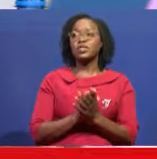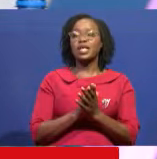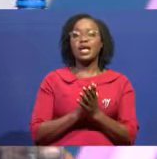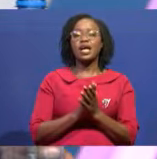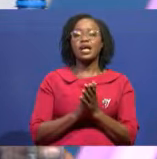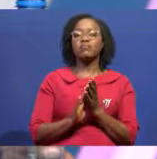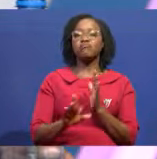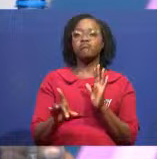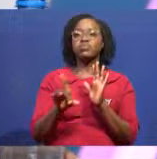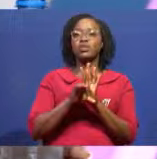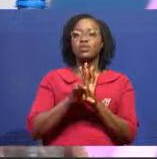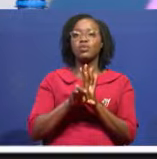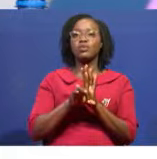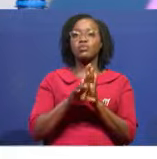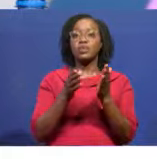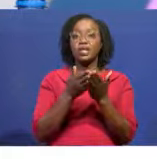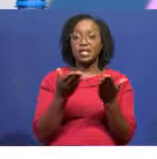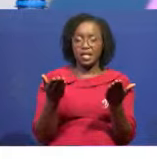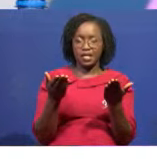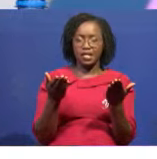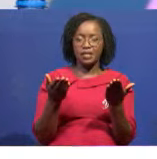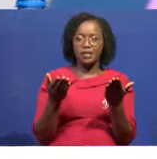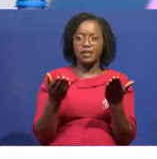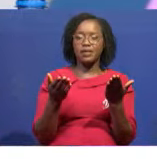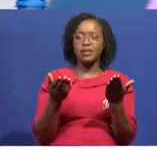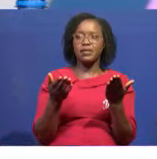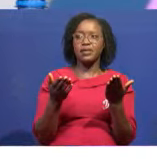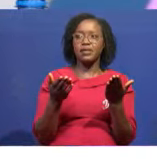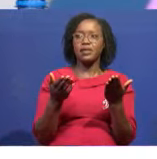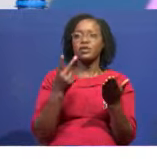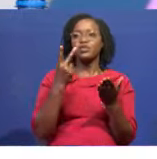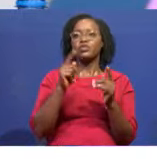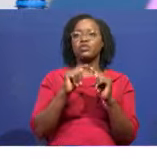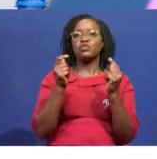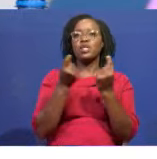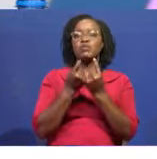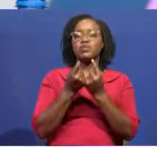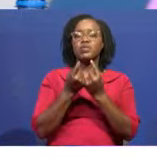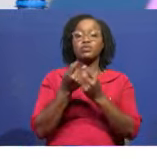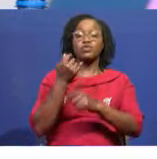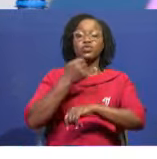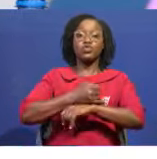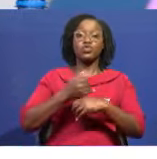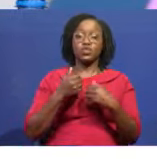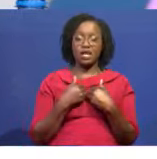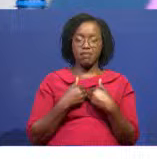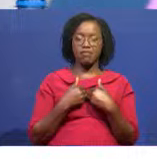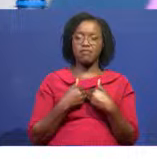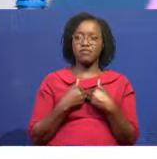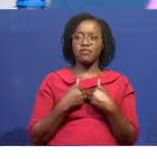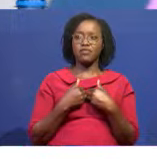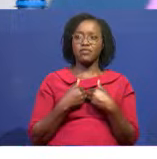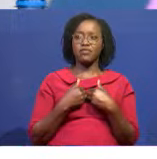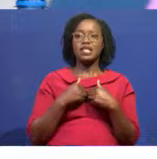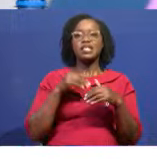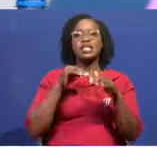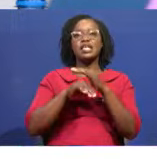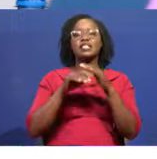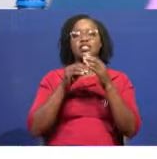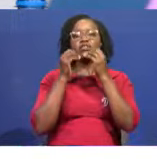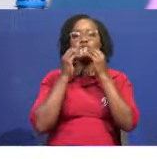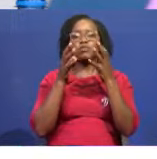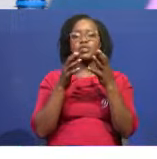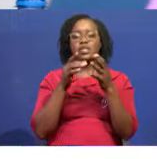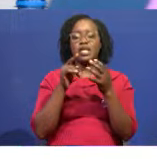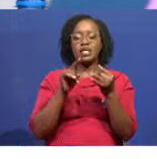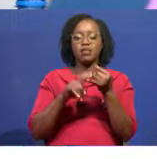mechanisms that are in the Act. So we have two types of institutions that we deal with in terms of access to information. We